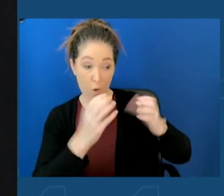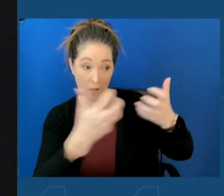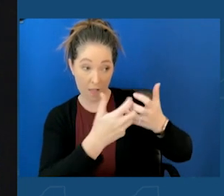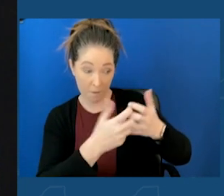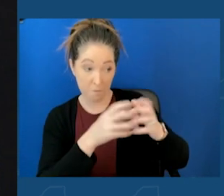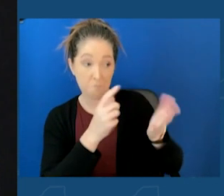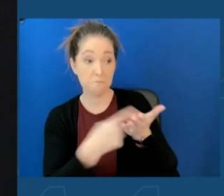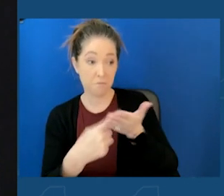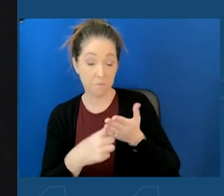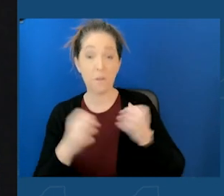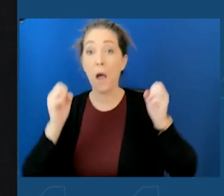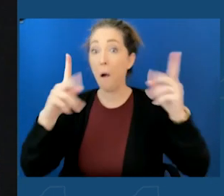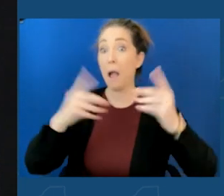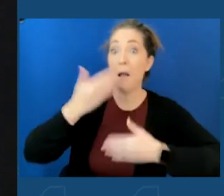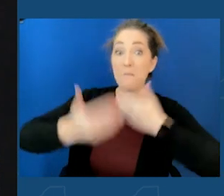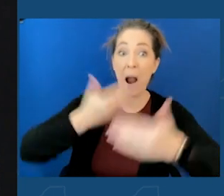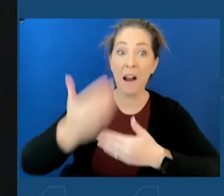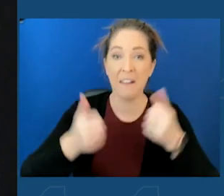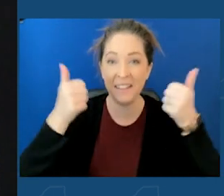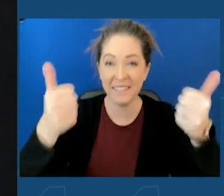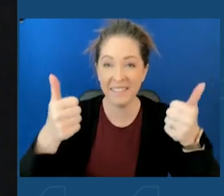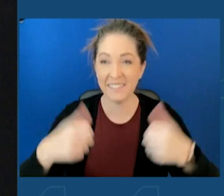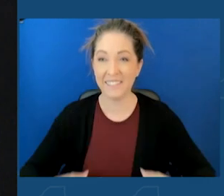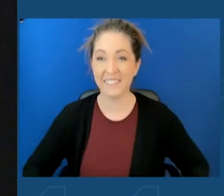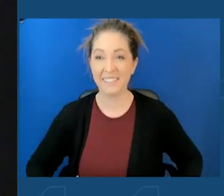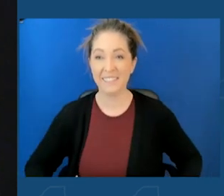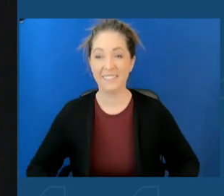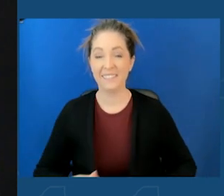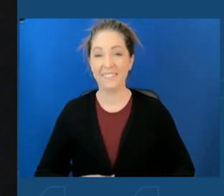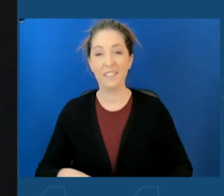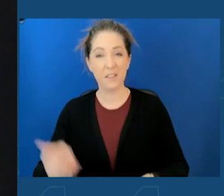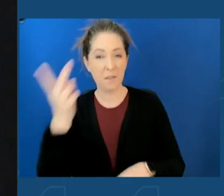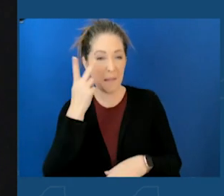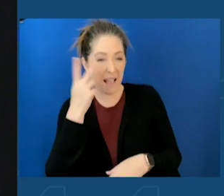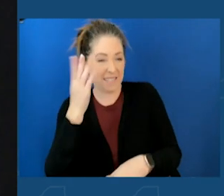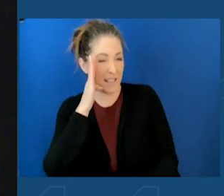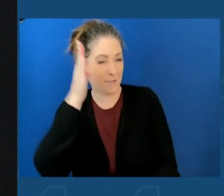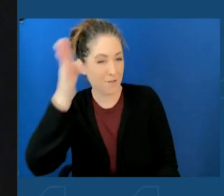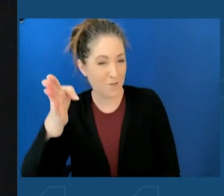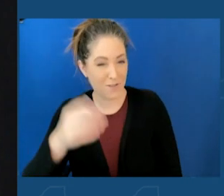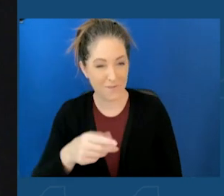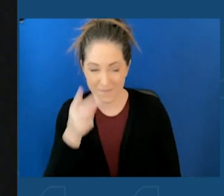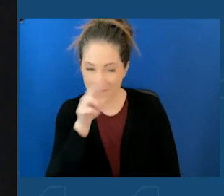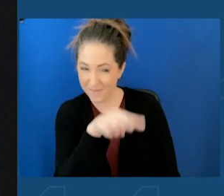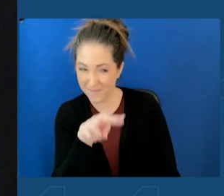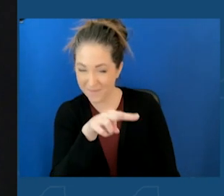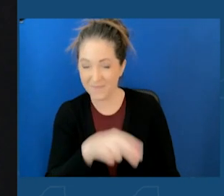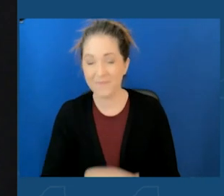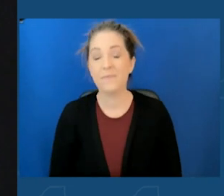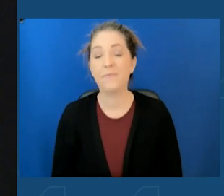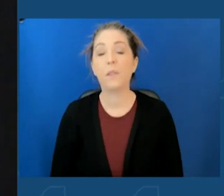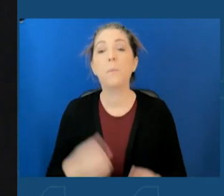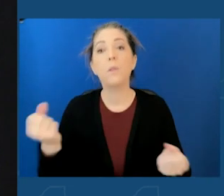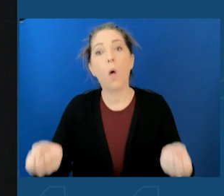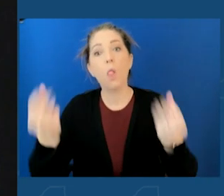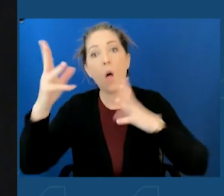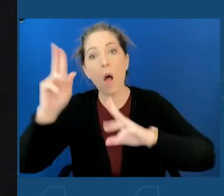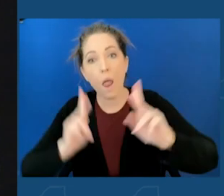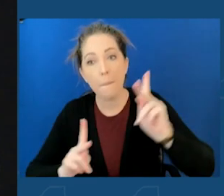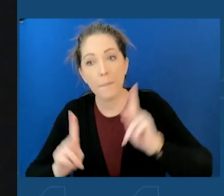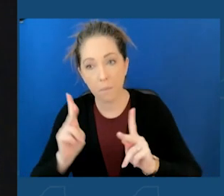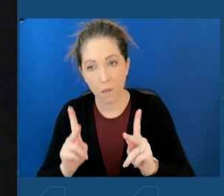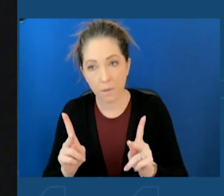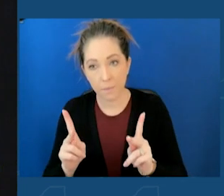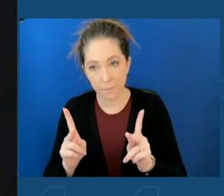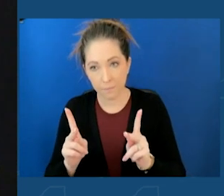okay. We're making progress. We're making progress here. So I see the future before me. This is great. But there's a lot of people, perhaps some person